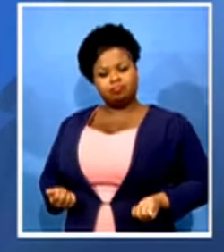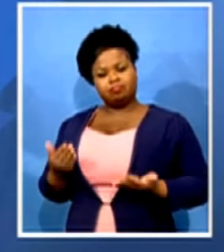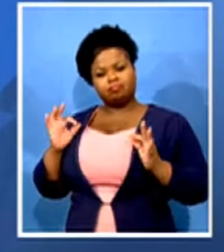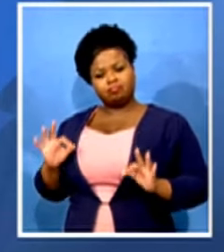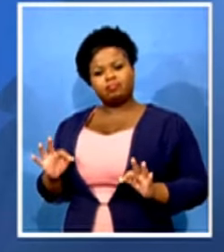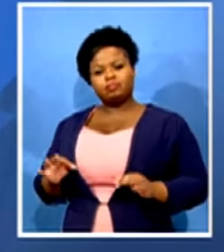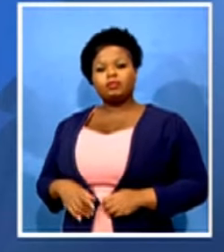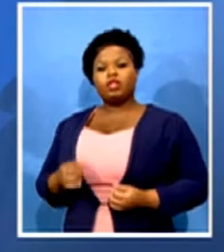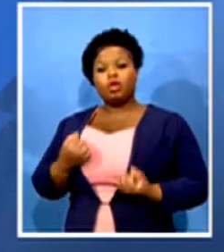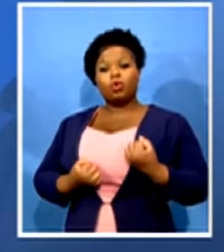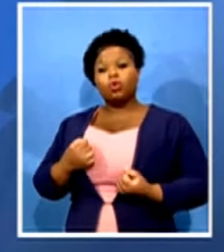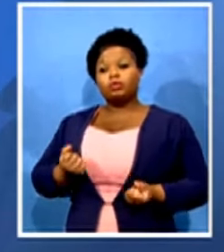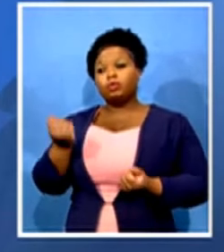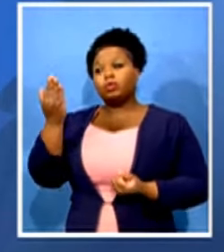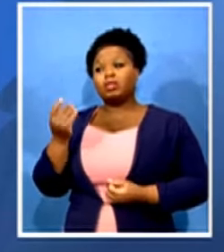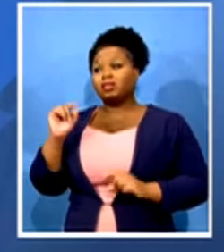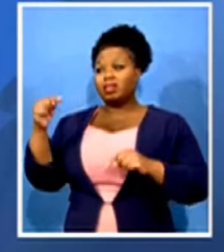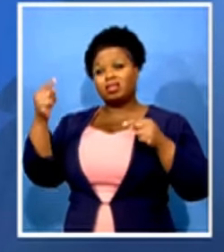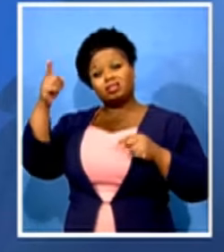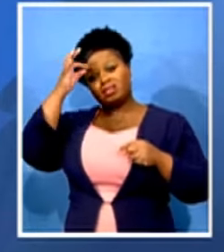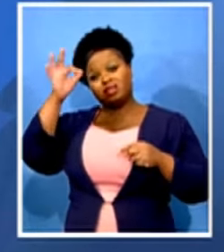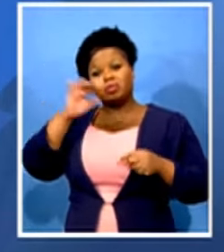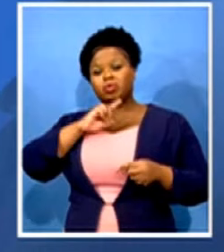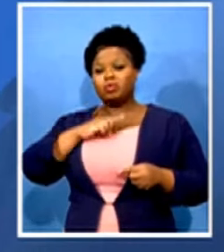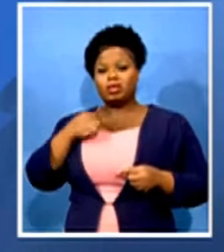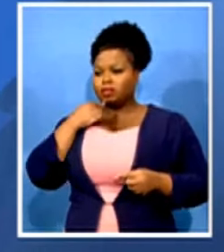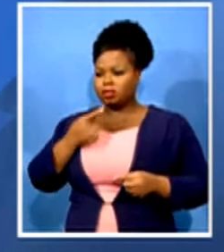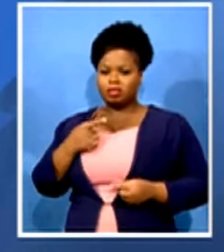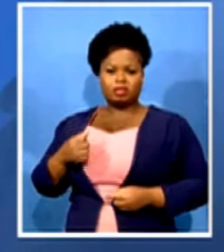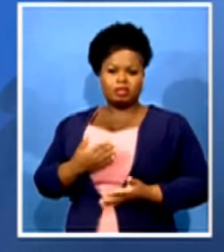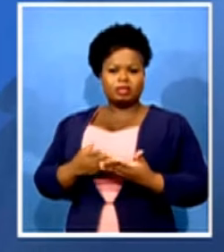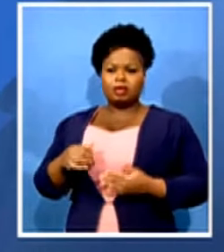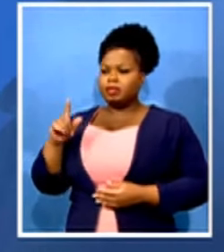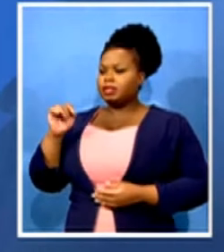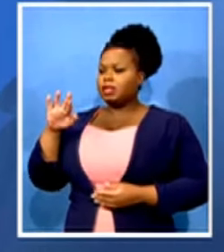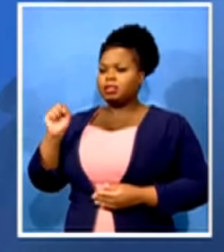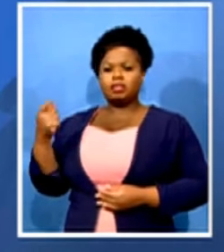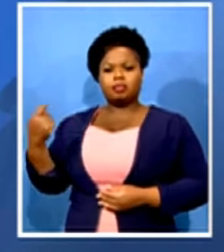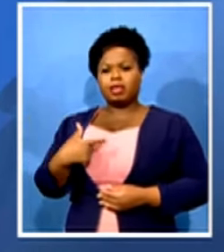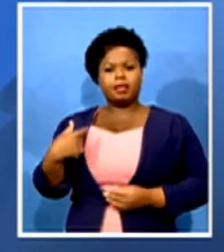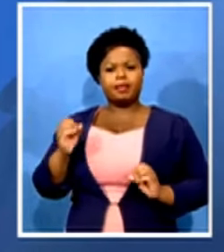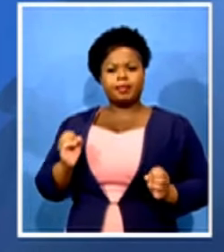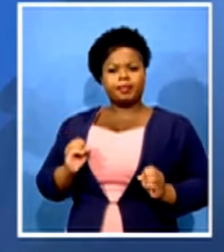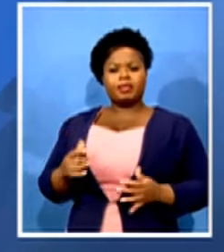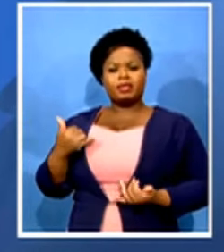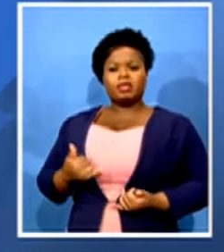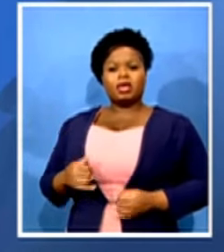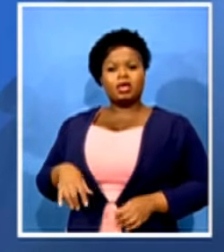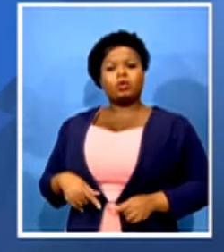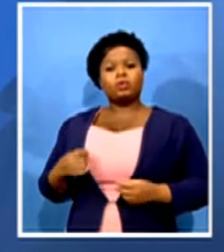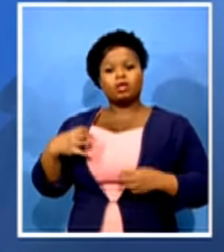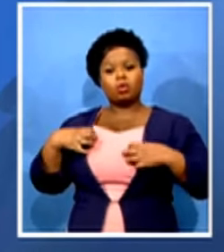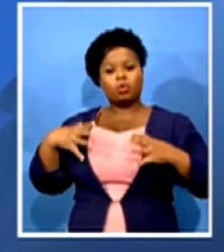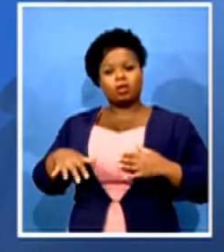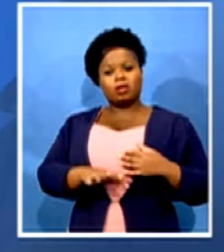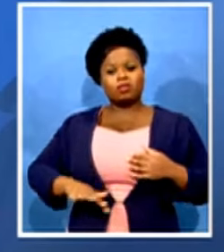still tons of excuses not to pay it out. We're sitting in a very tricky relationship with the landlords. You can well imagine the pressure on the back end. We've